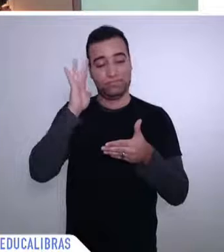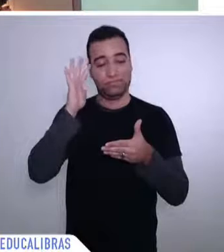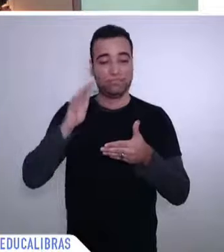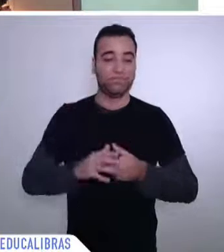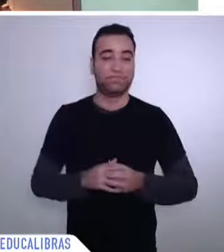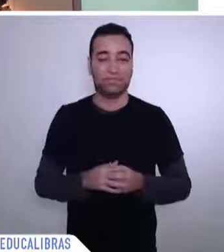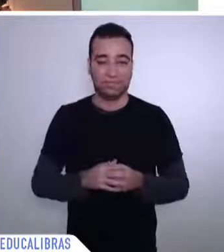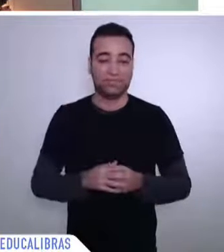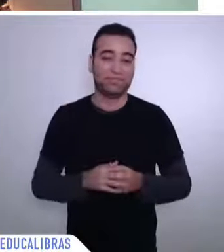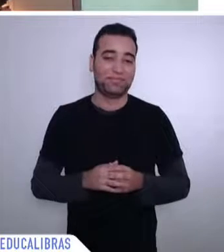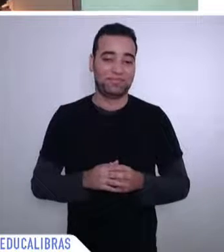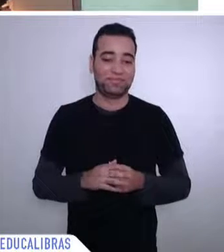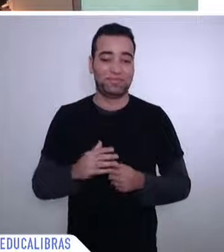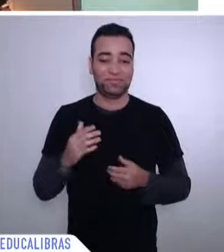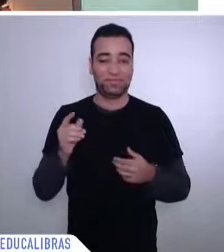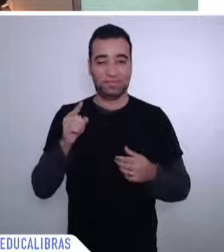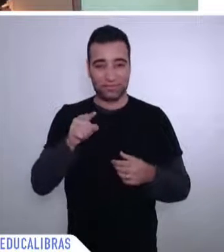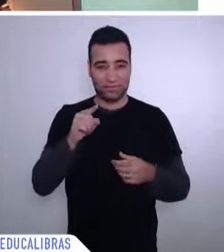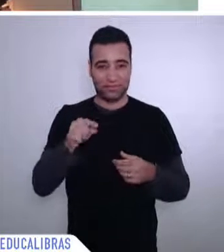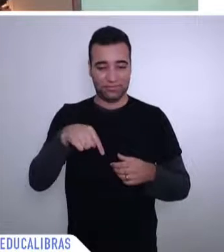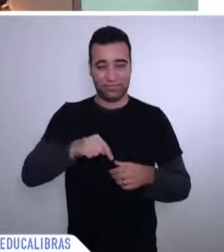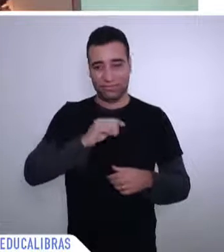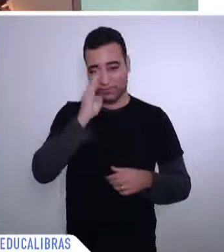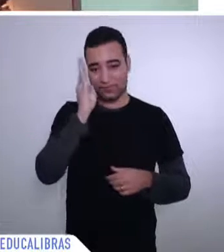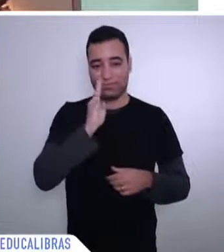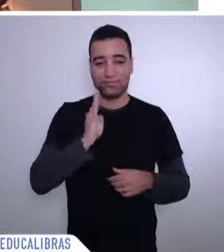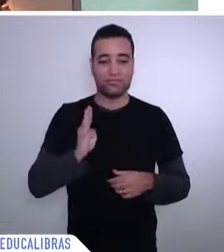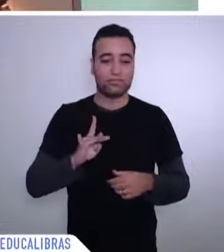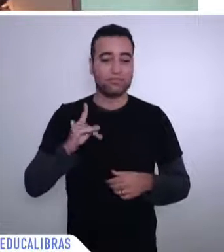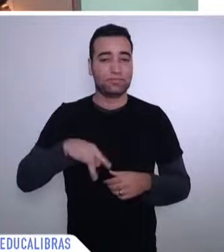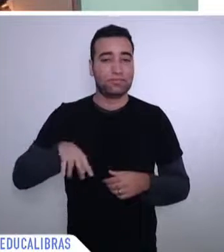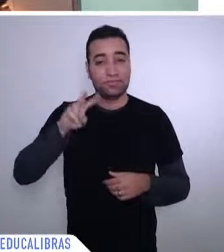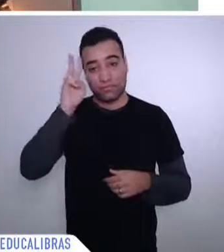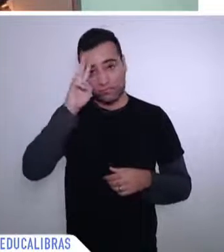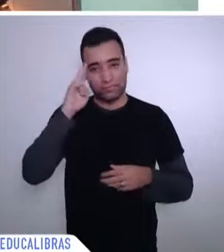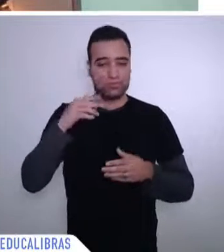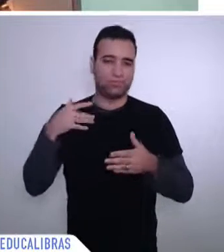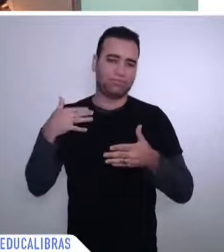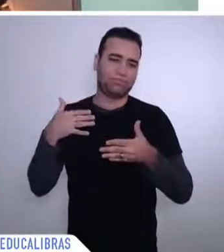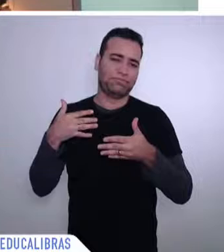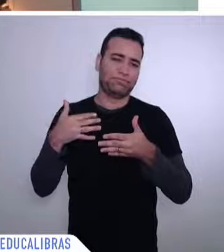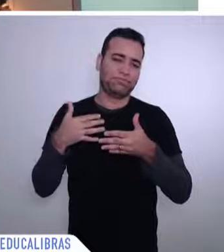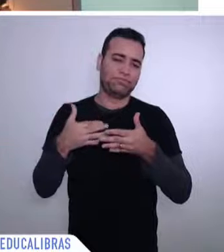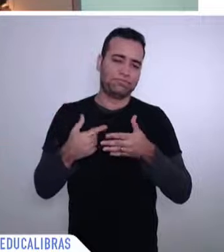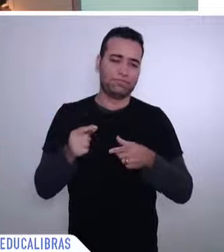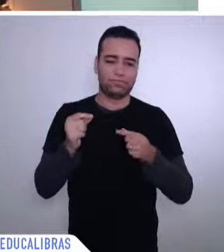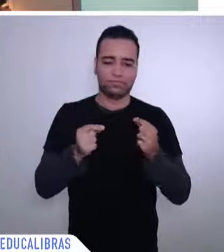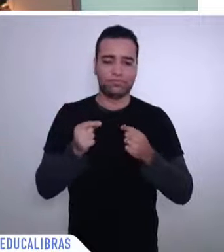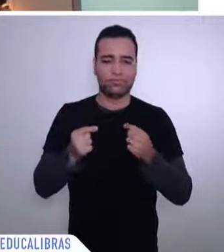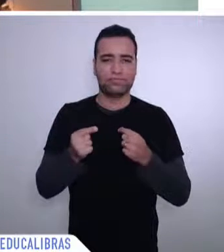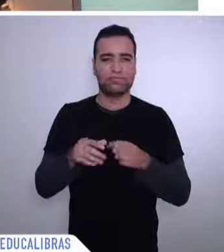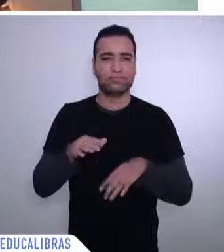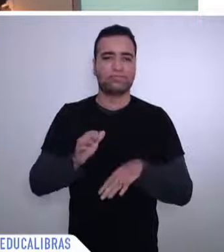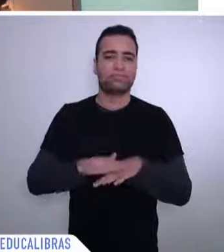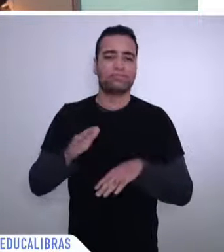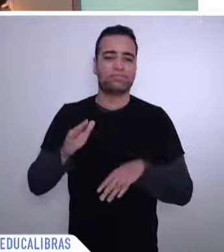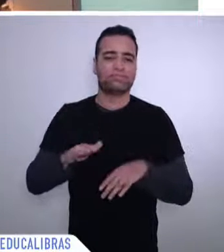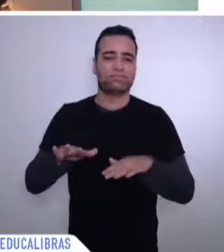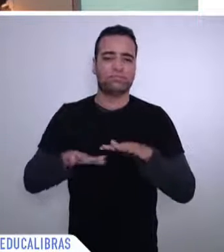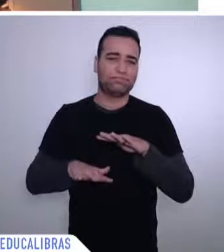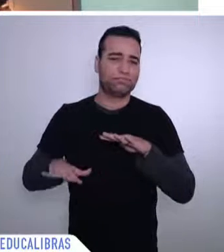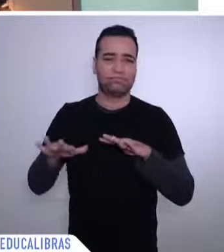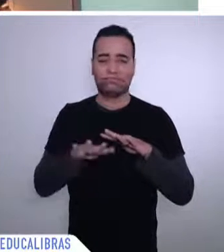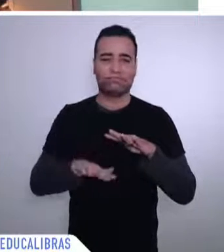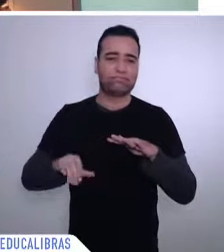we can imagine. In case of Brazil, historically, we have articulated the chain values to the